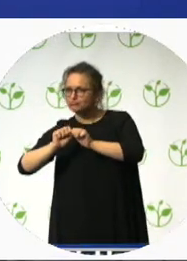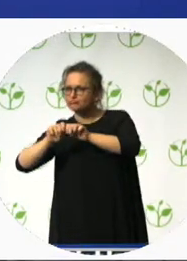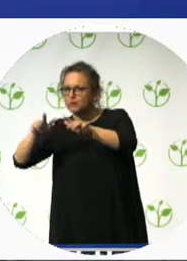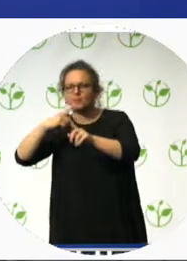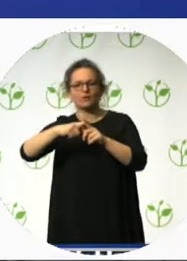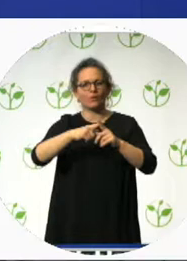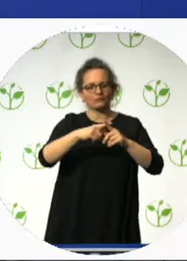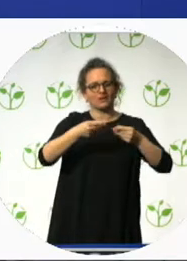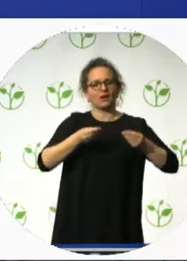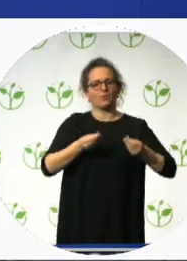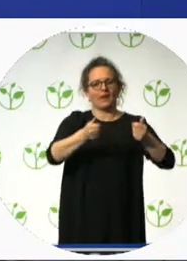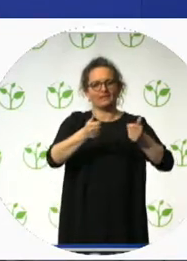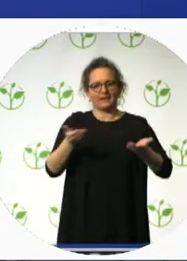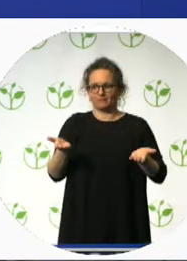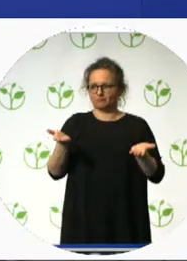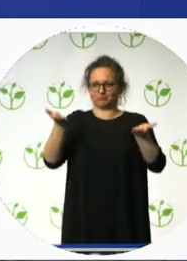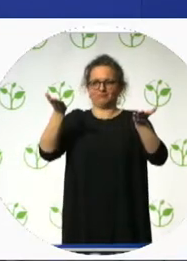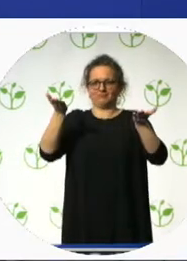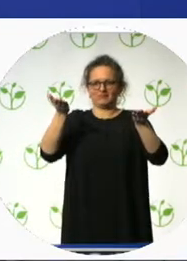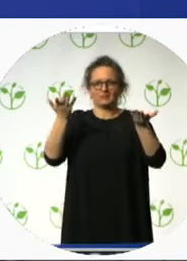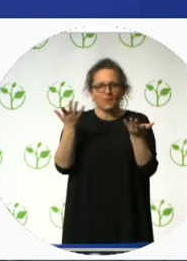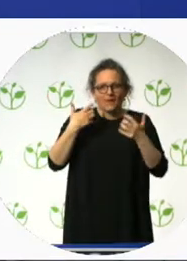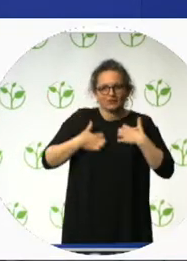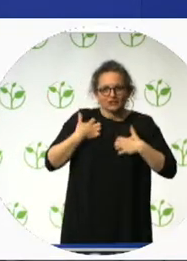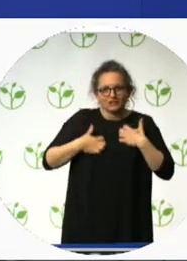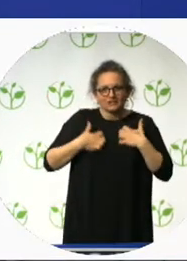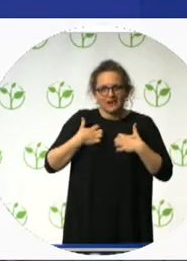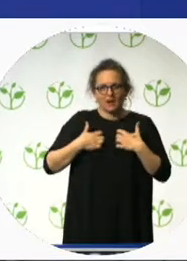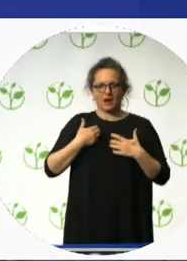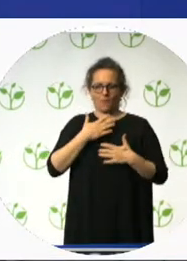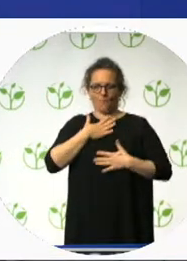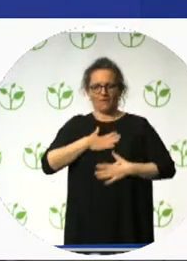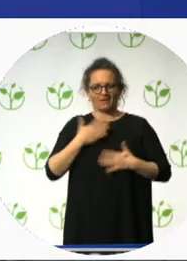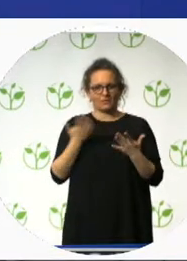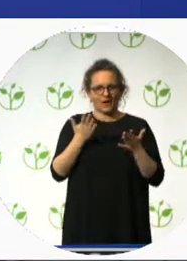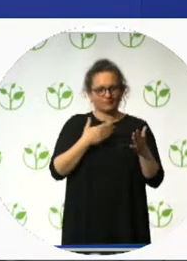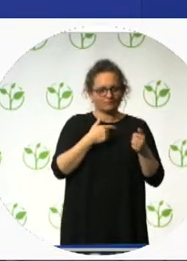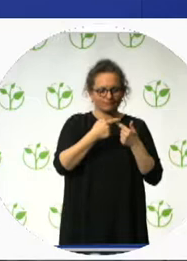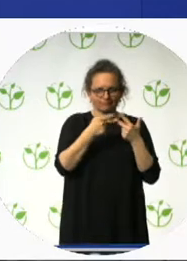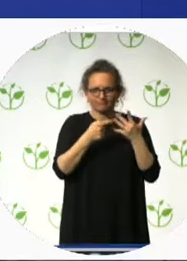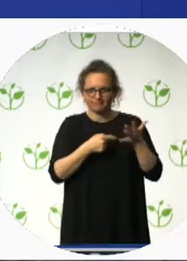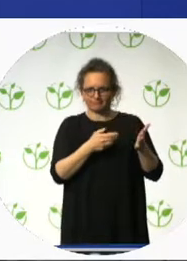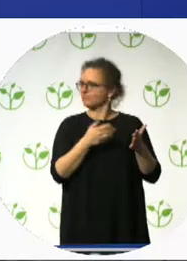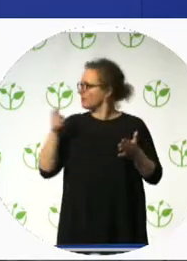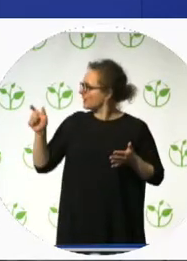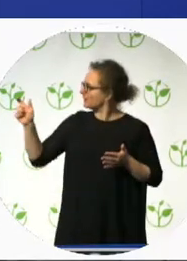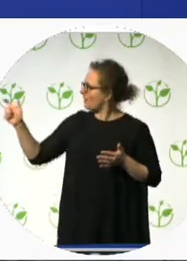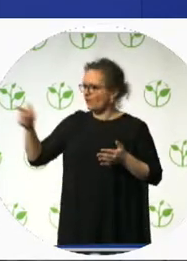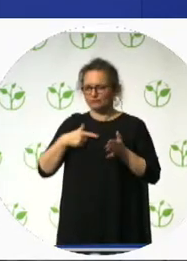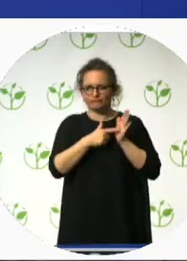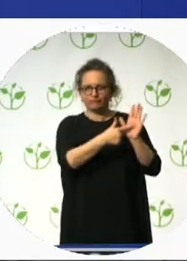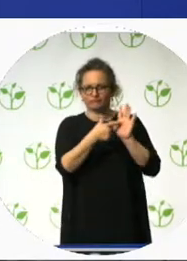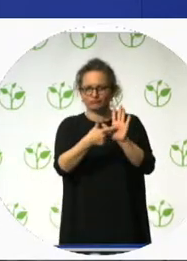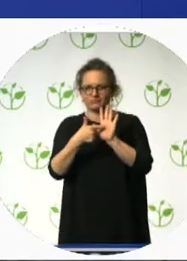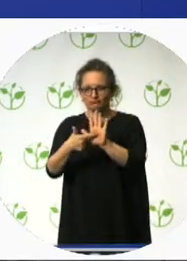And rather than introduce them all now, one after the other, I shall do so before each of them speaks.